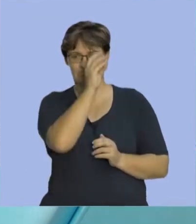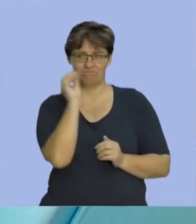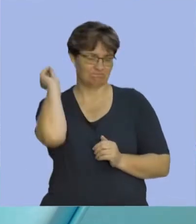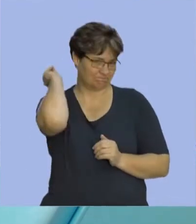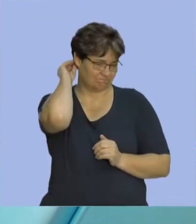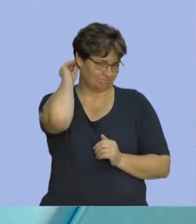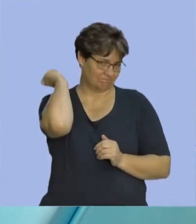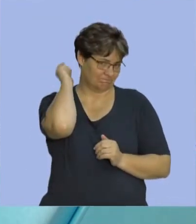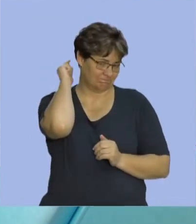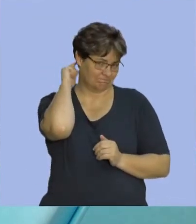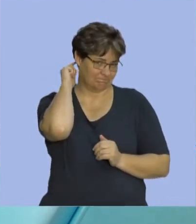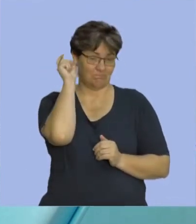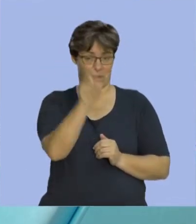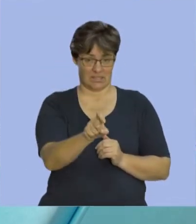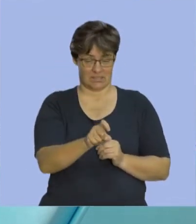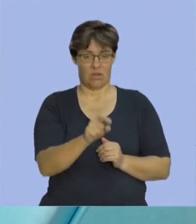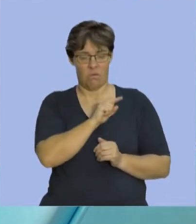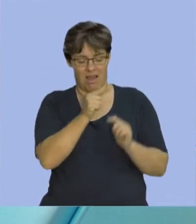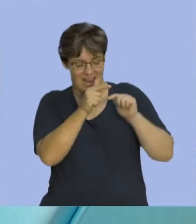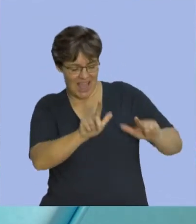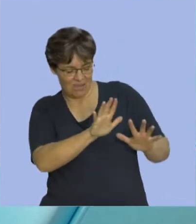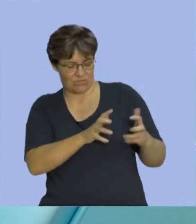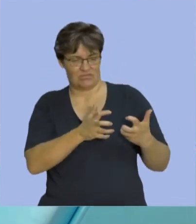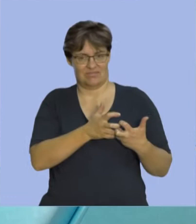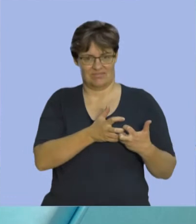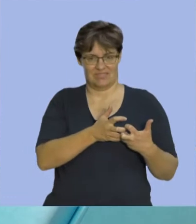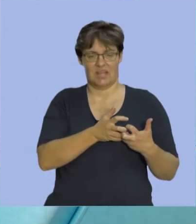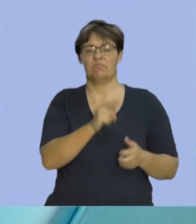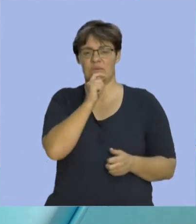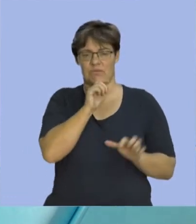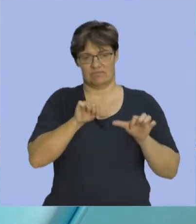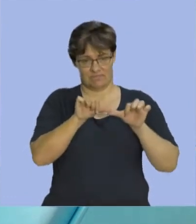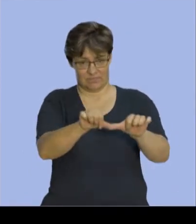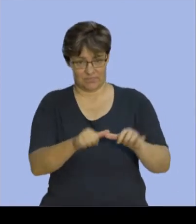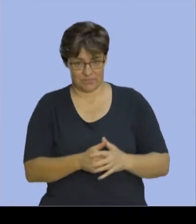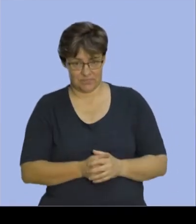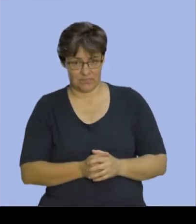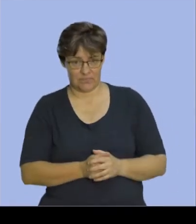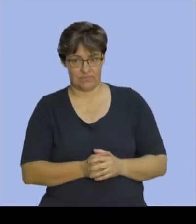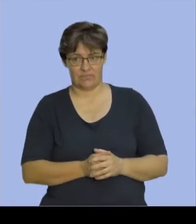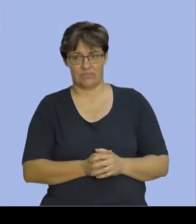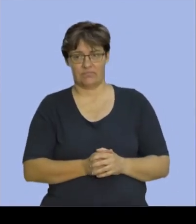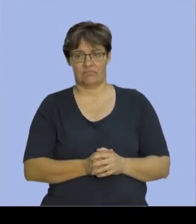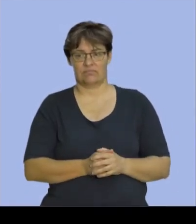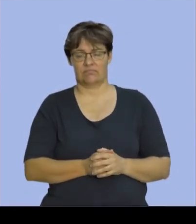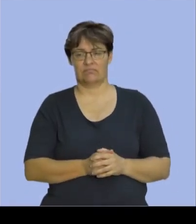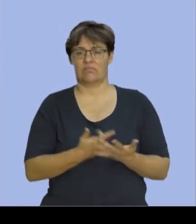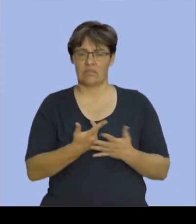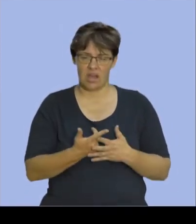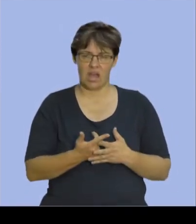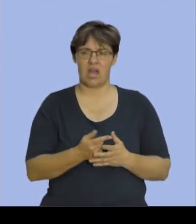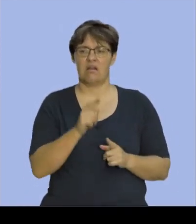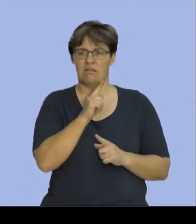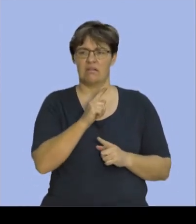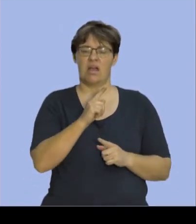back of your head, because that's the language I'm going to be using as we continue. Now, so far we've looked at our